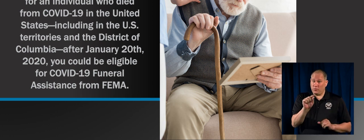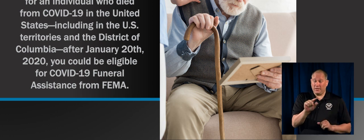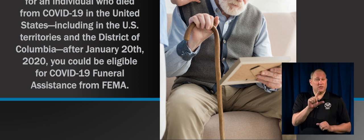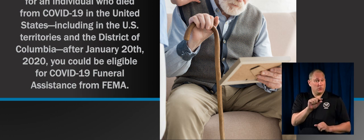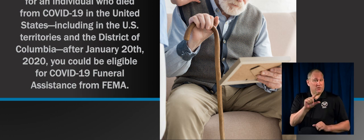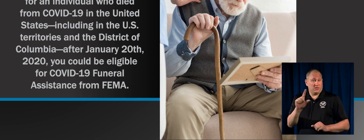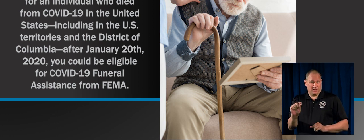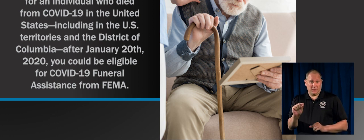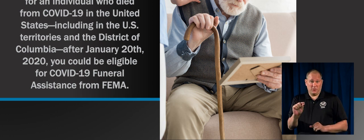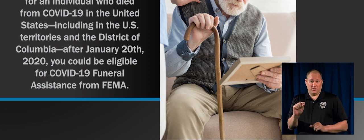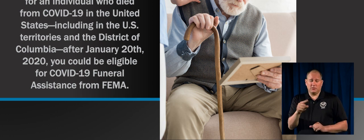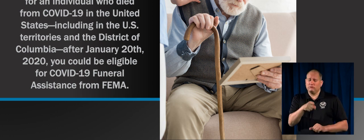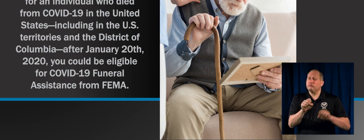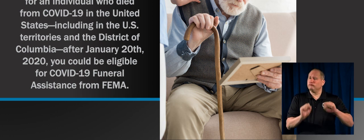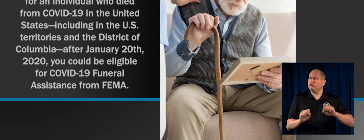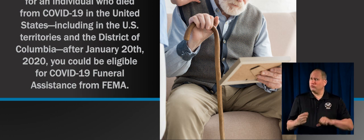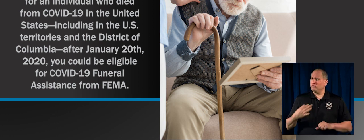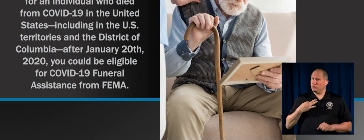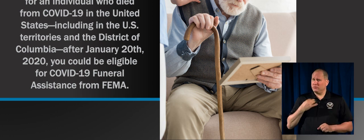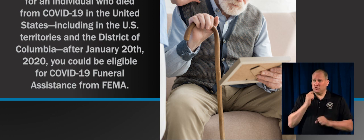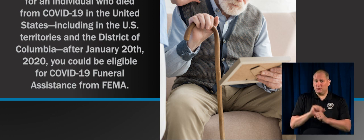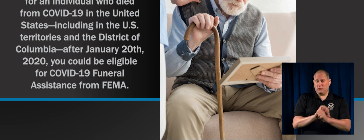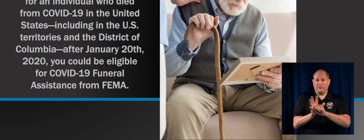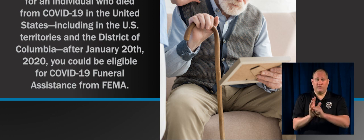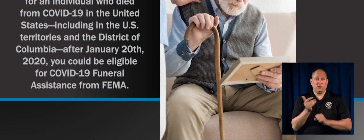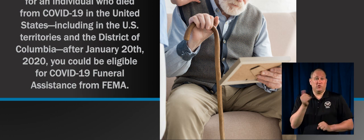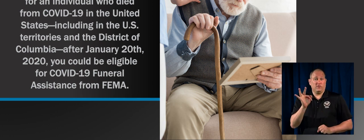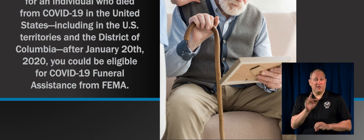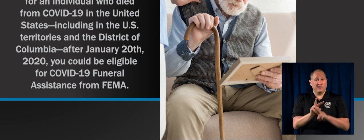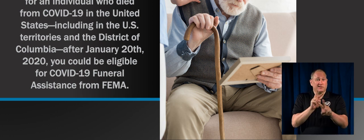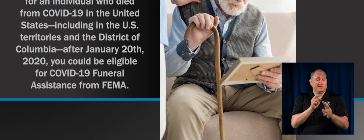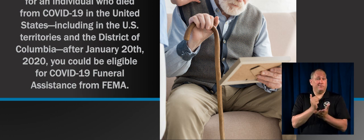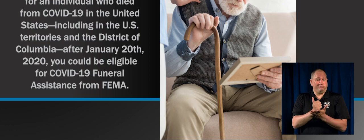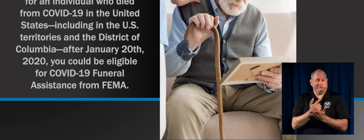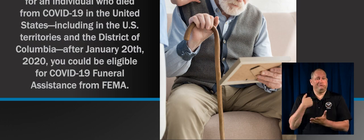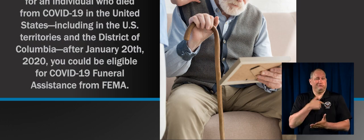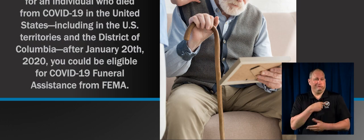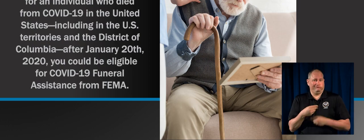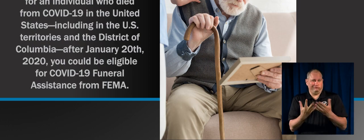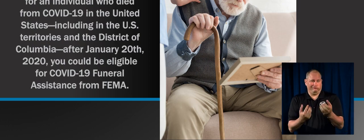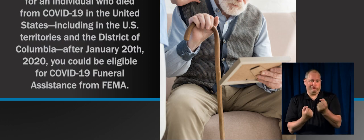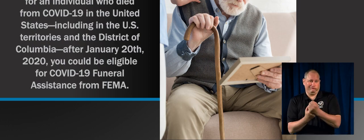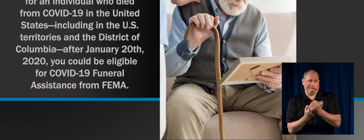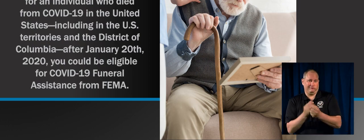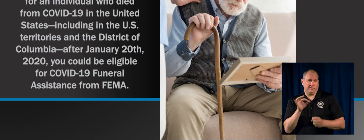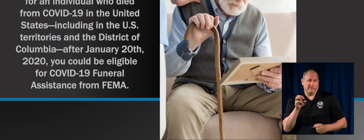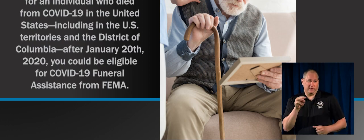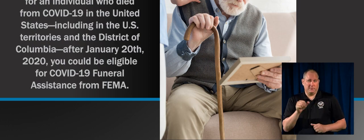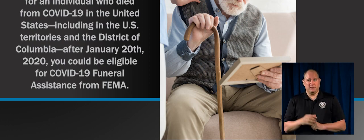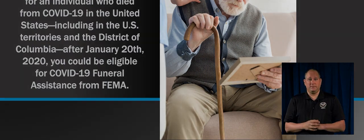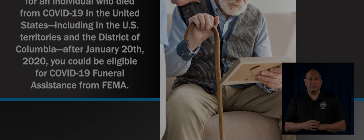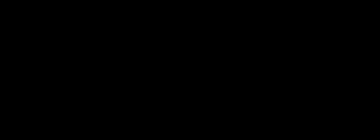2020, you could be eligible for COVID-19 funeral assistance from FEMA.